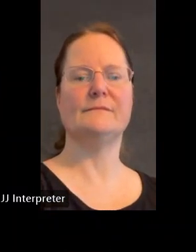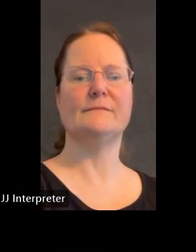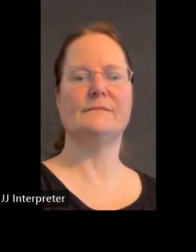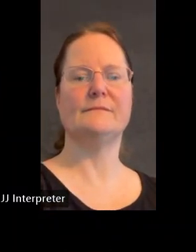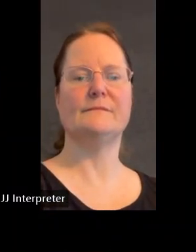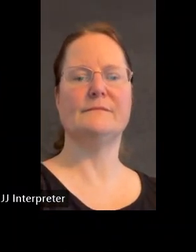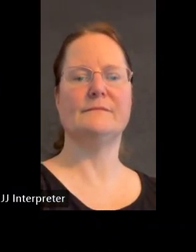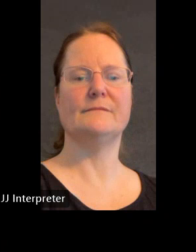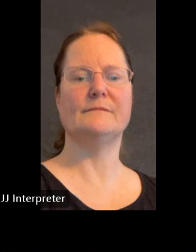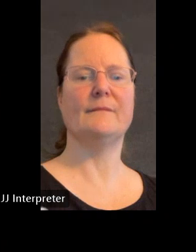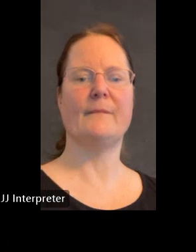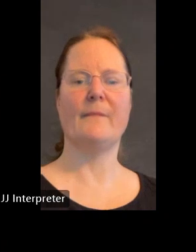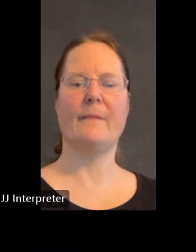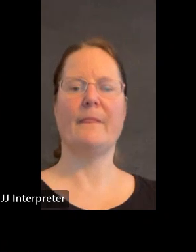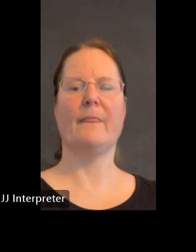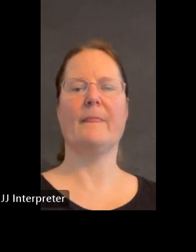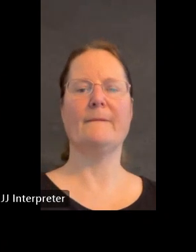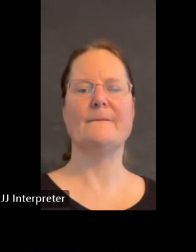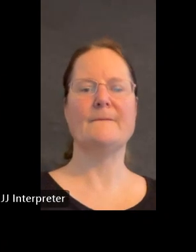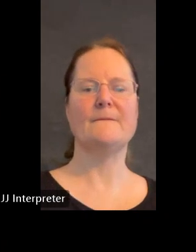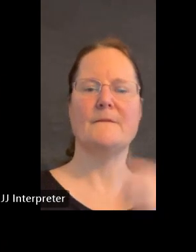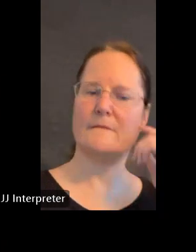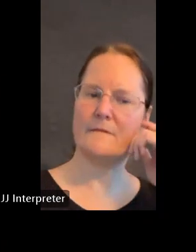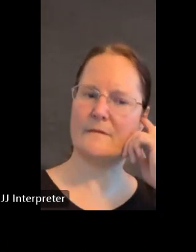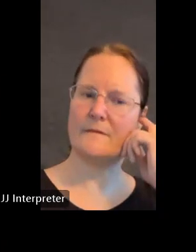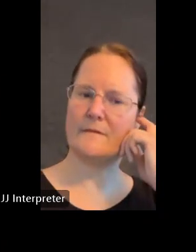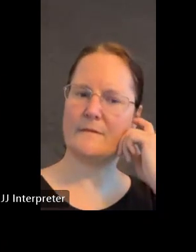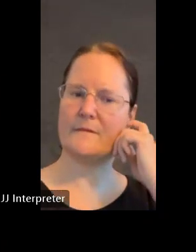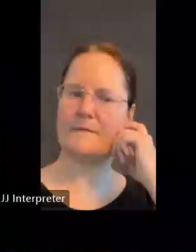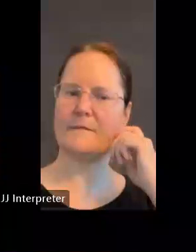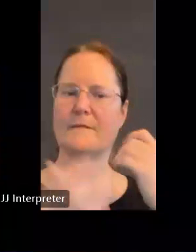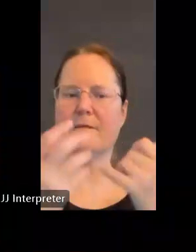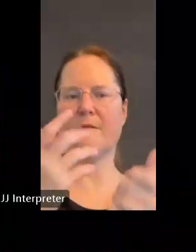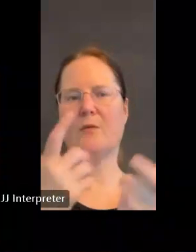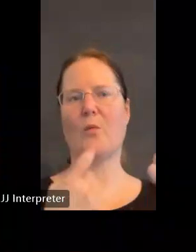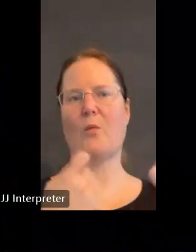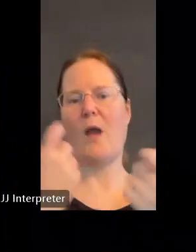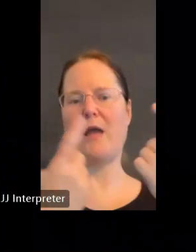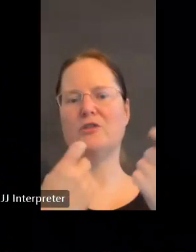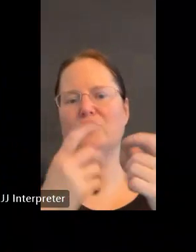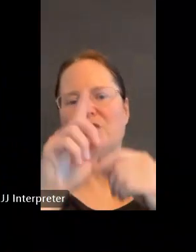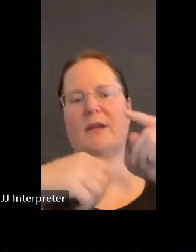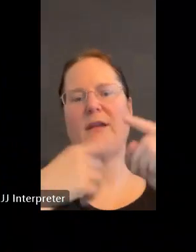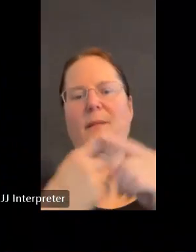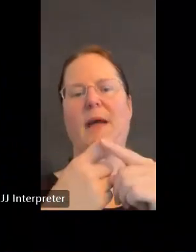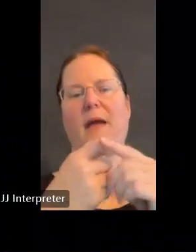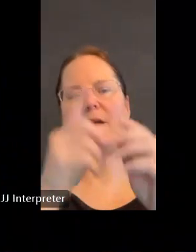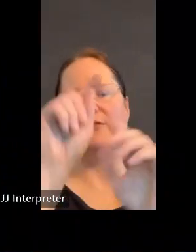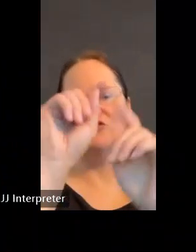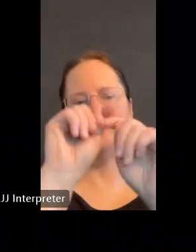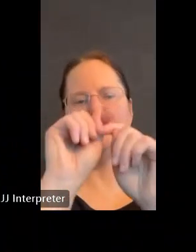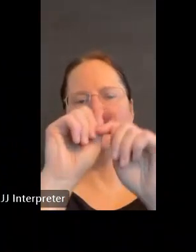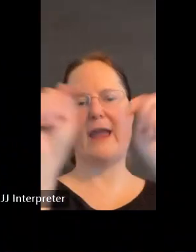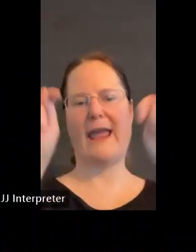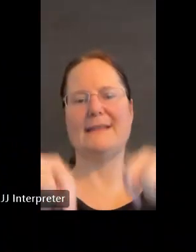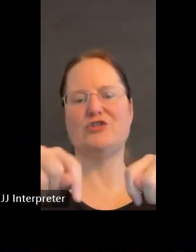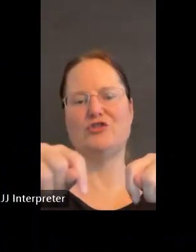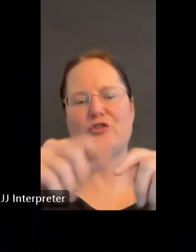All right, I see a question. Will we get a transcript of this meeting? We won't have a transcript,